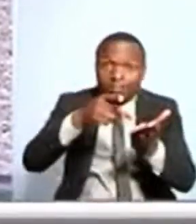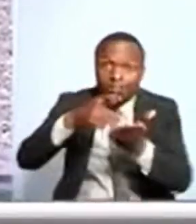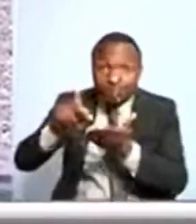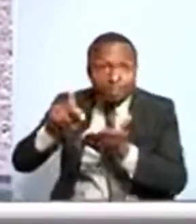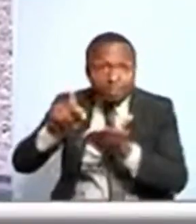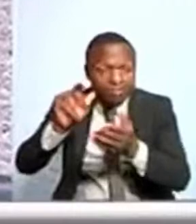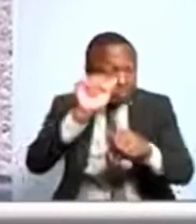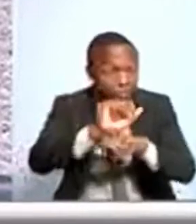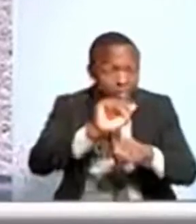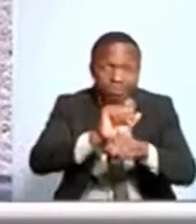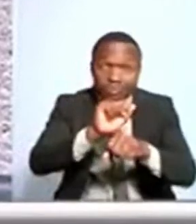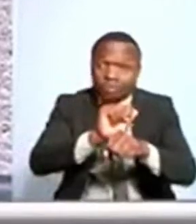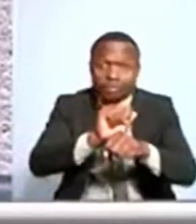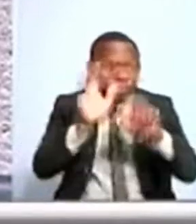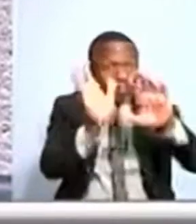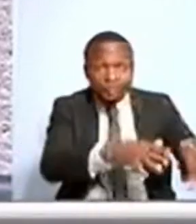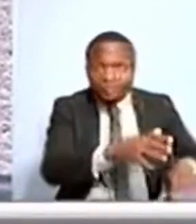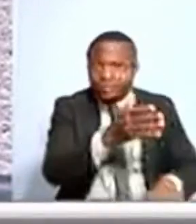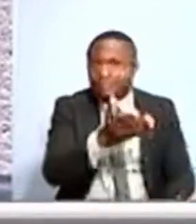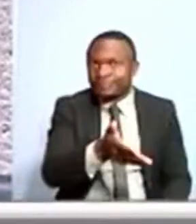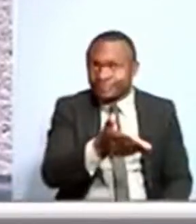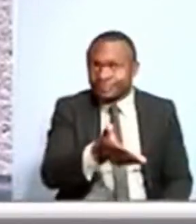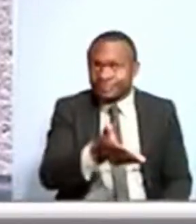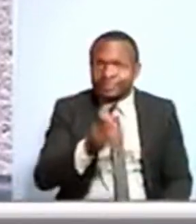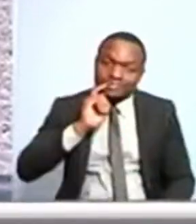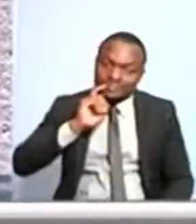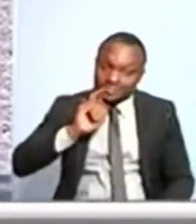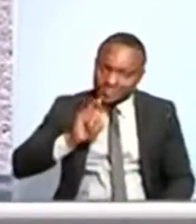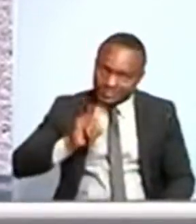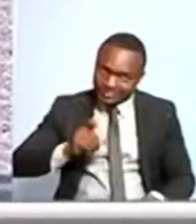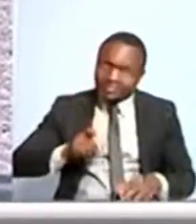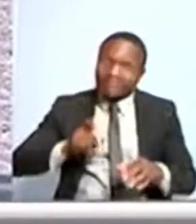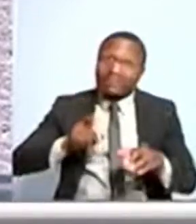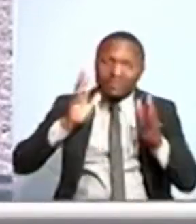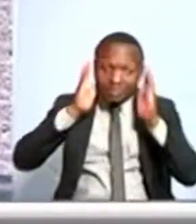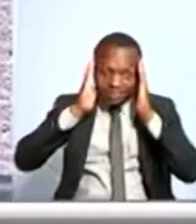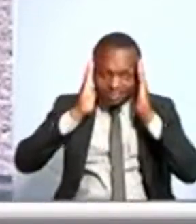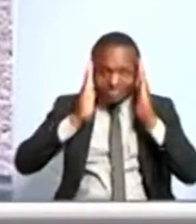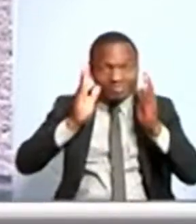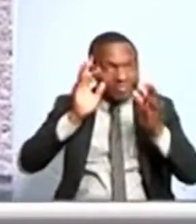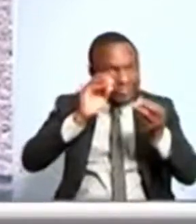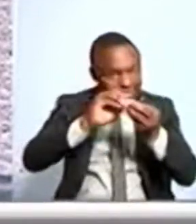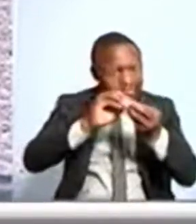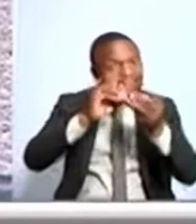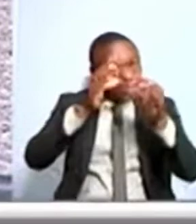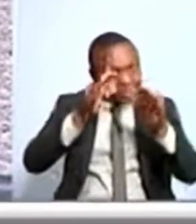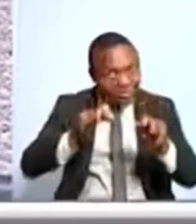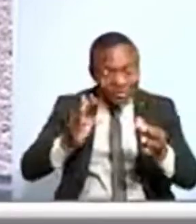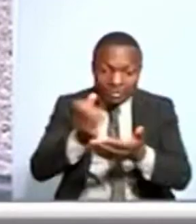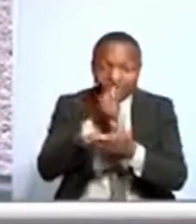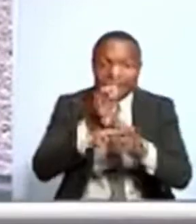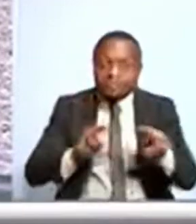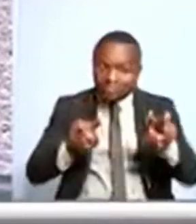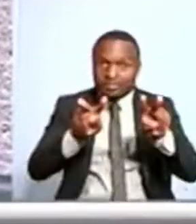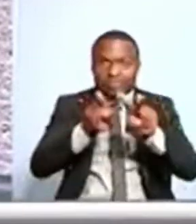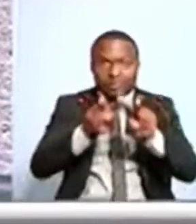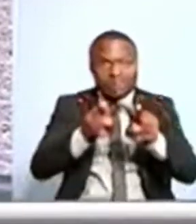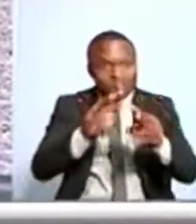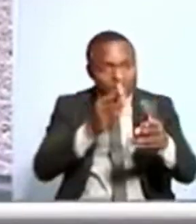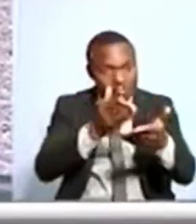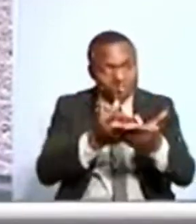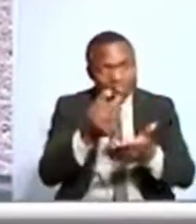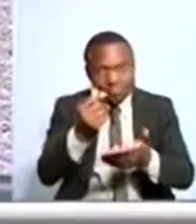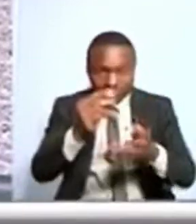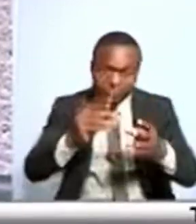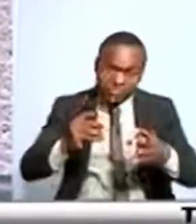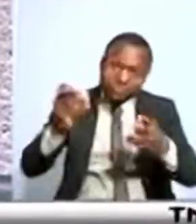works that have been abandoned? So we should be able to pay particular attention if we are to get value for this money that we are being